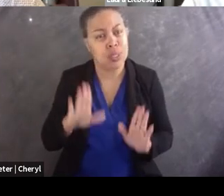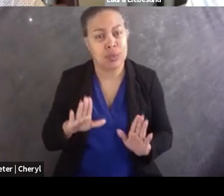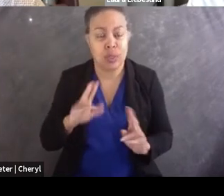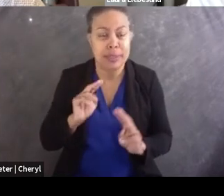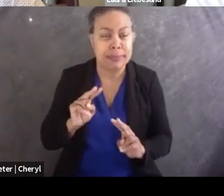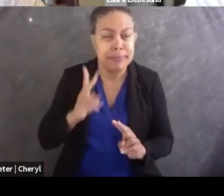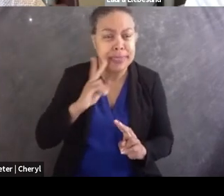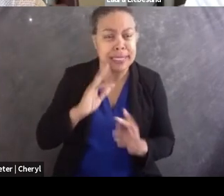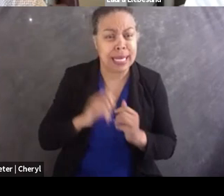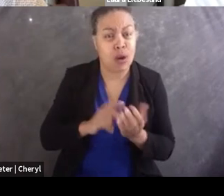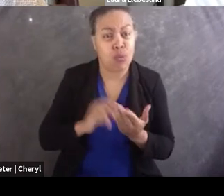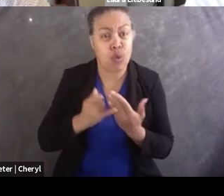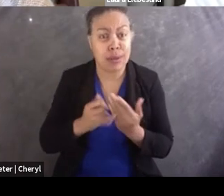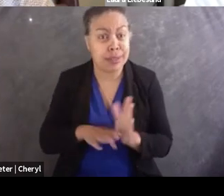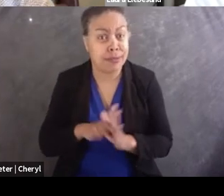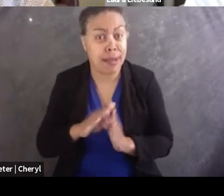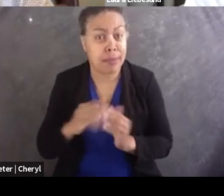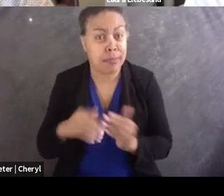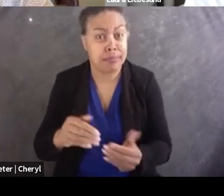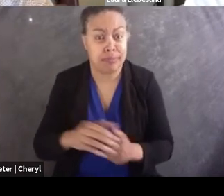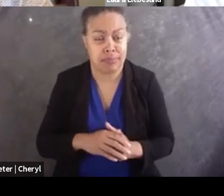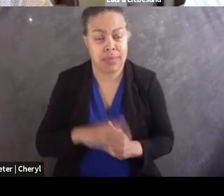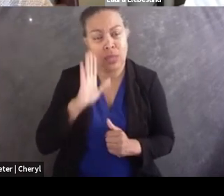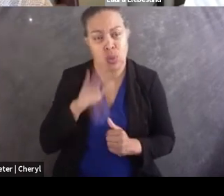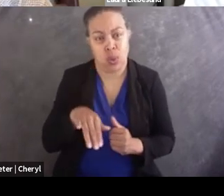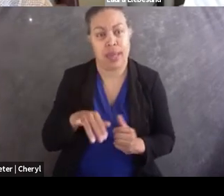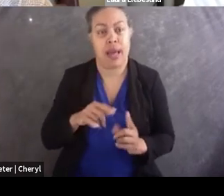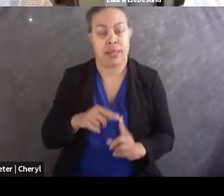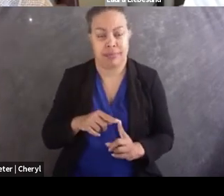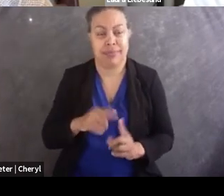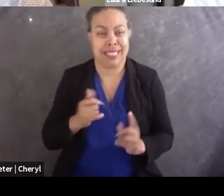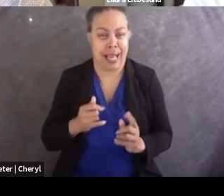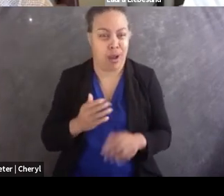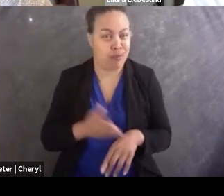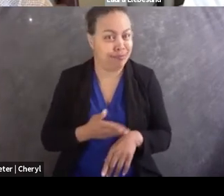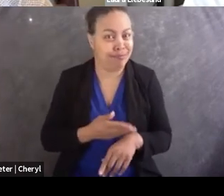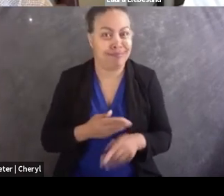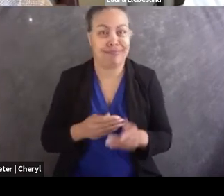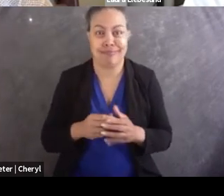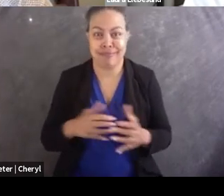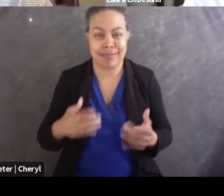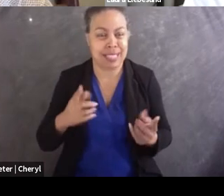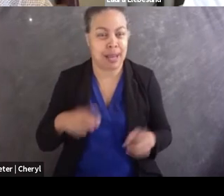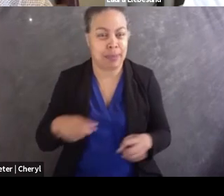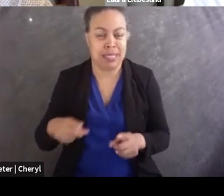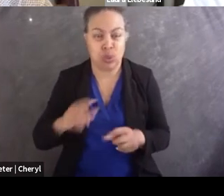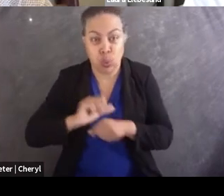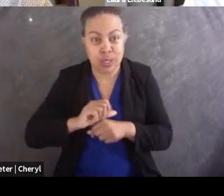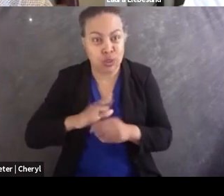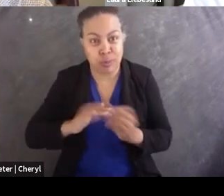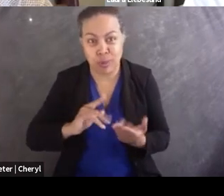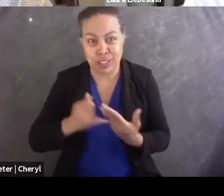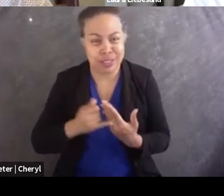project continues to develop. I know that, you know, the extension phase is in full swing. So just a couple of final